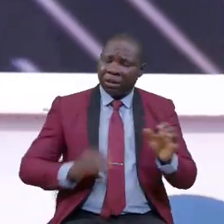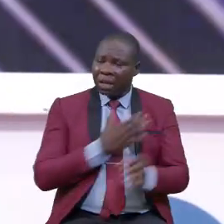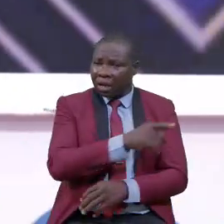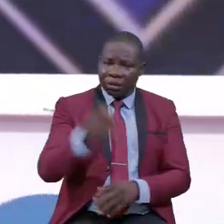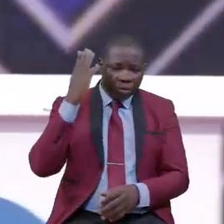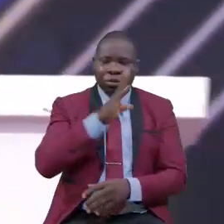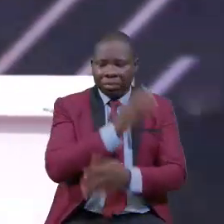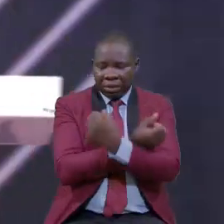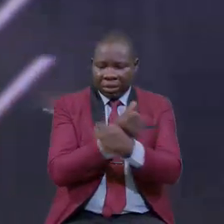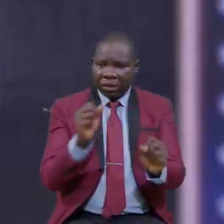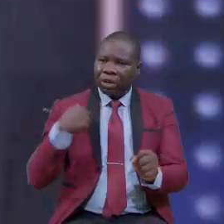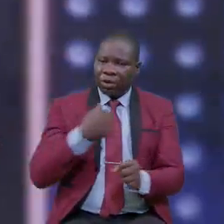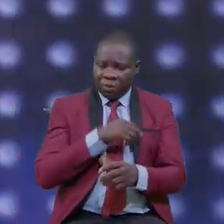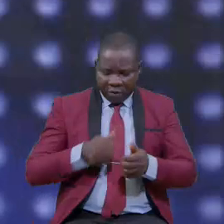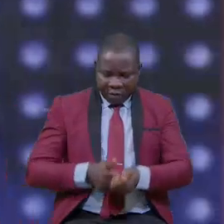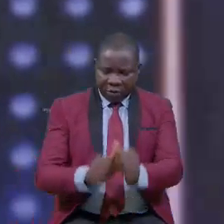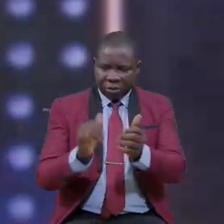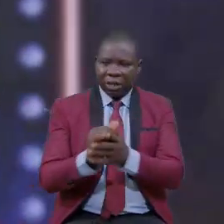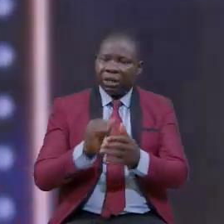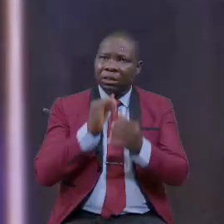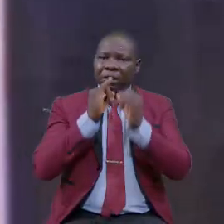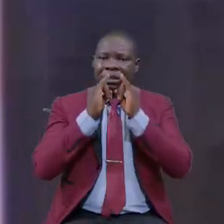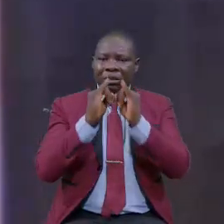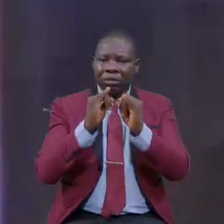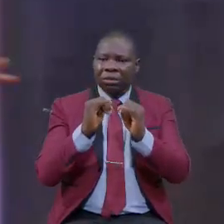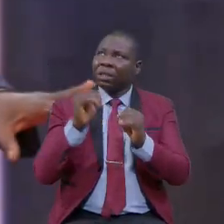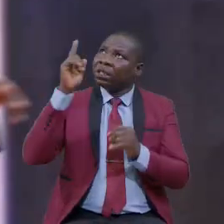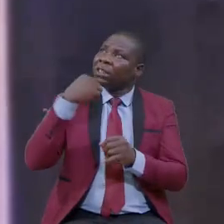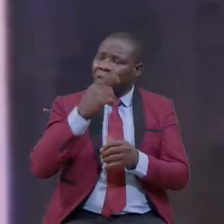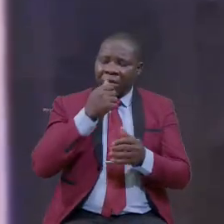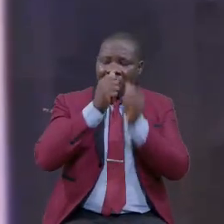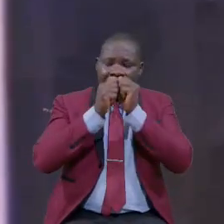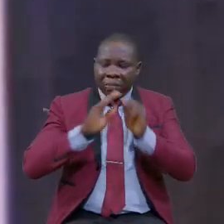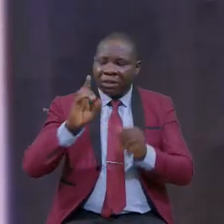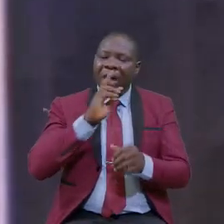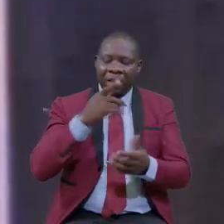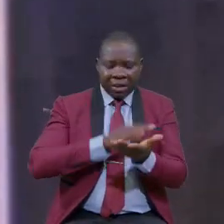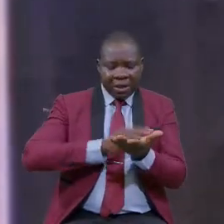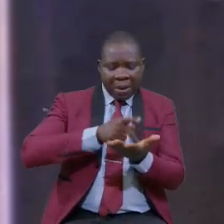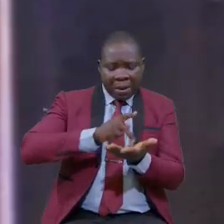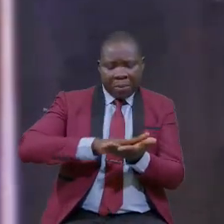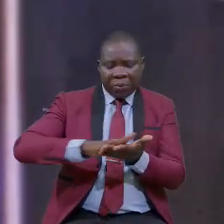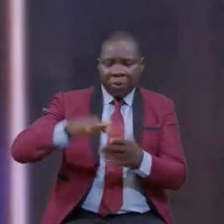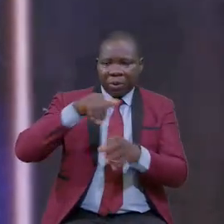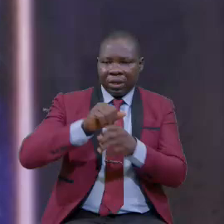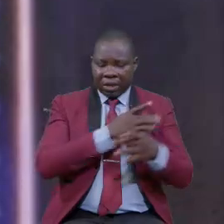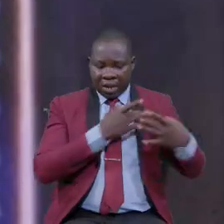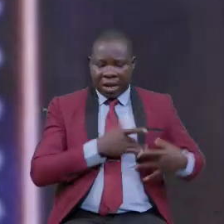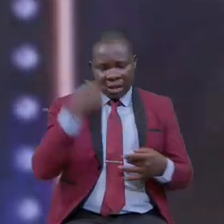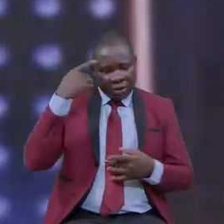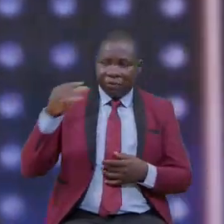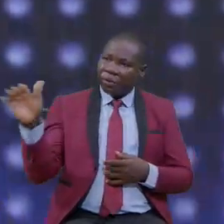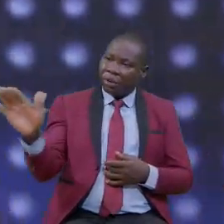said blessed are the P pure in heart for they shall see God Will Follow That instruction it says except your